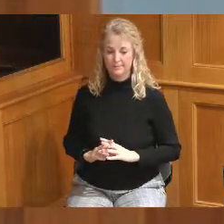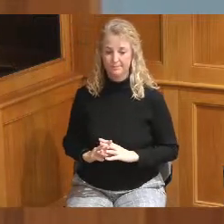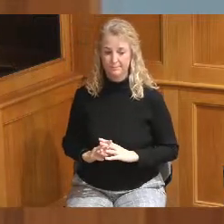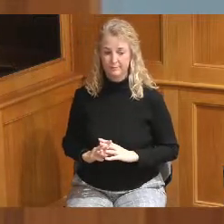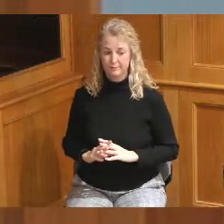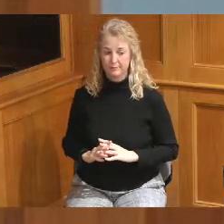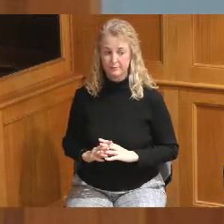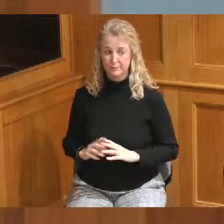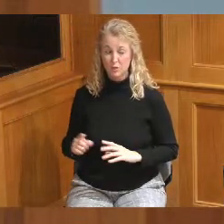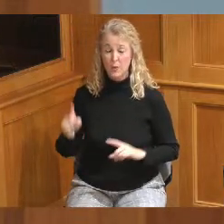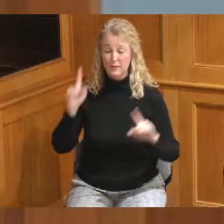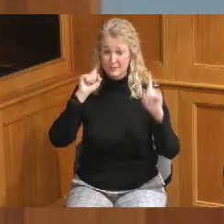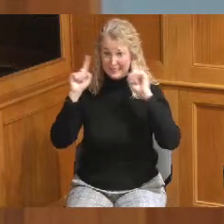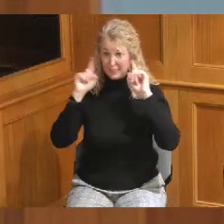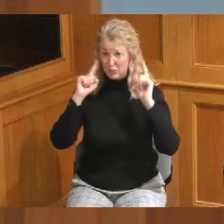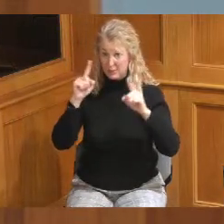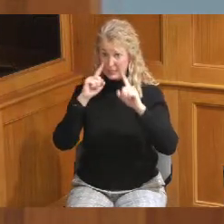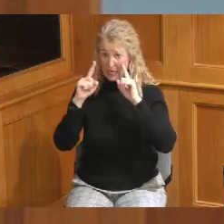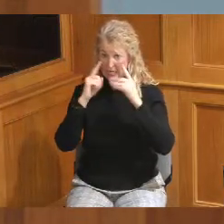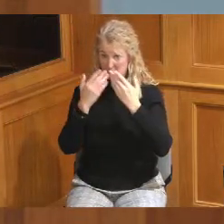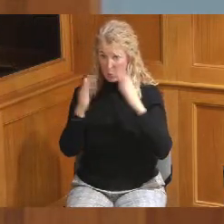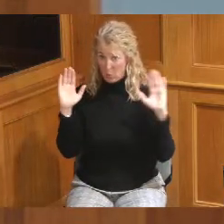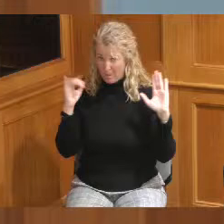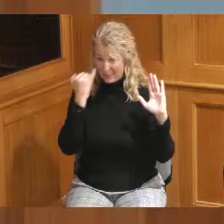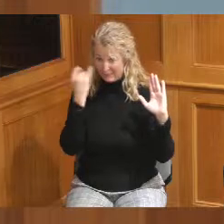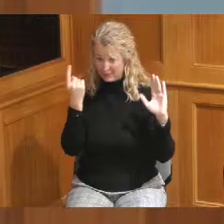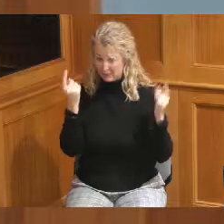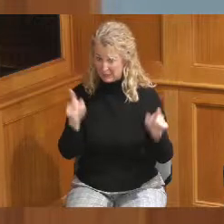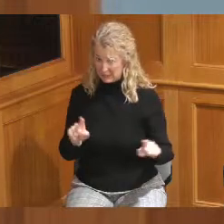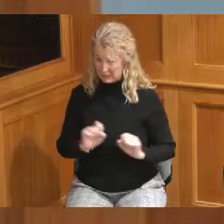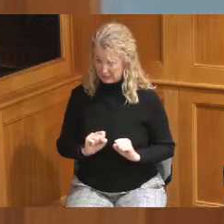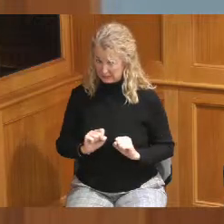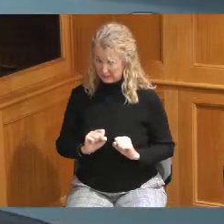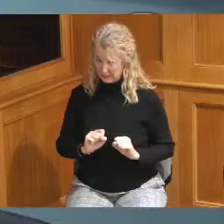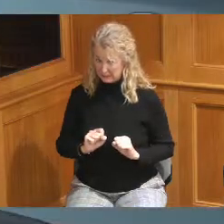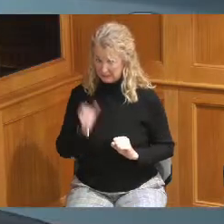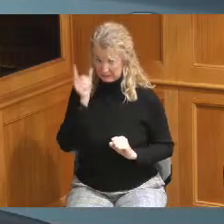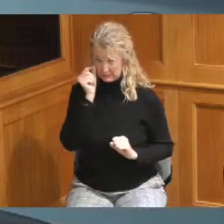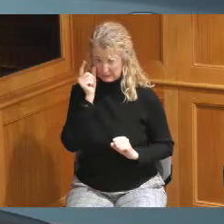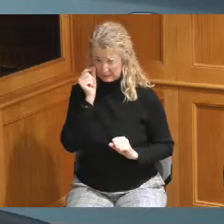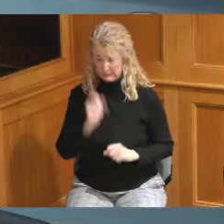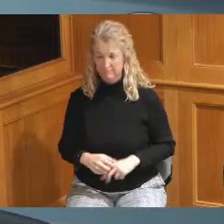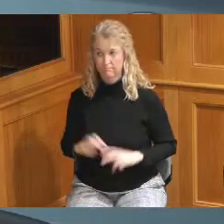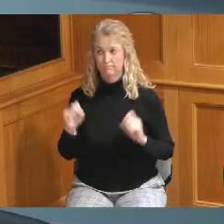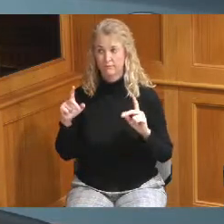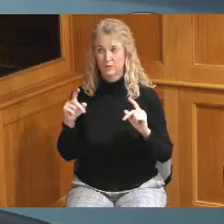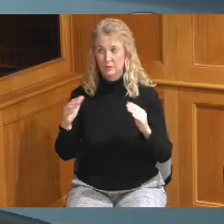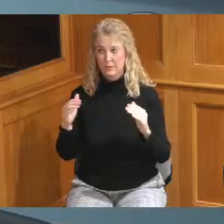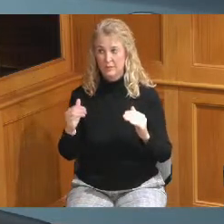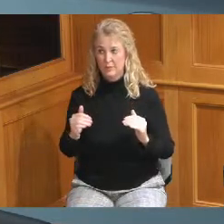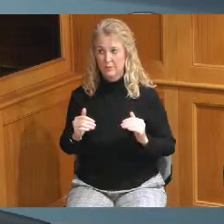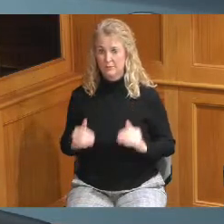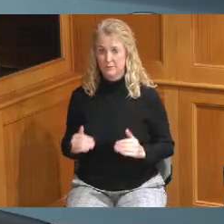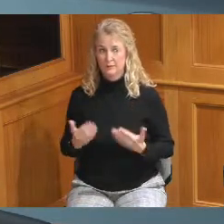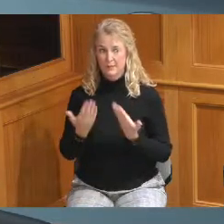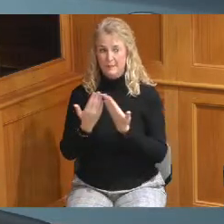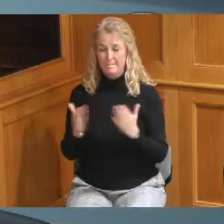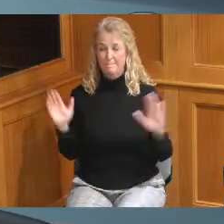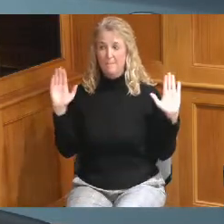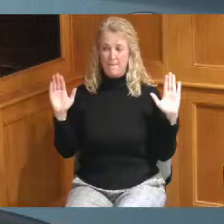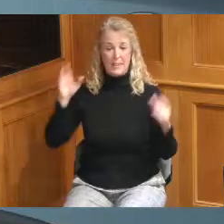your eyes and ears open. Yes, definitely. In case something changes. Okay, we're going into another public hearing on the